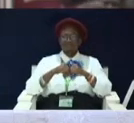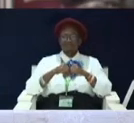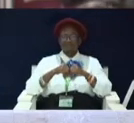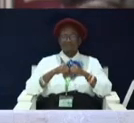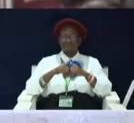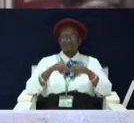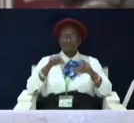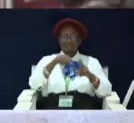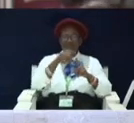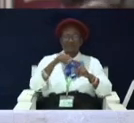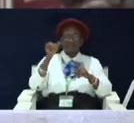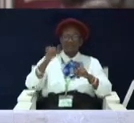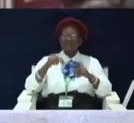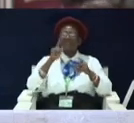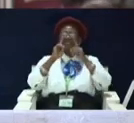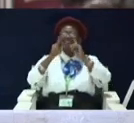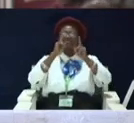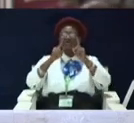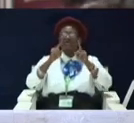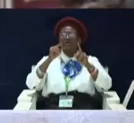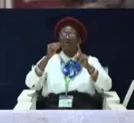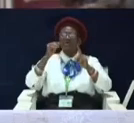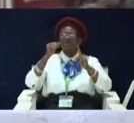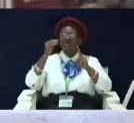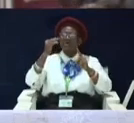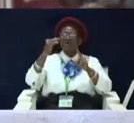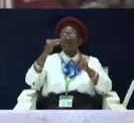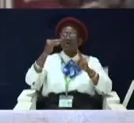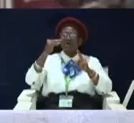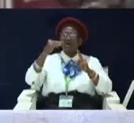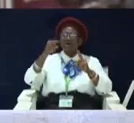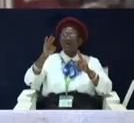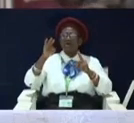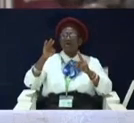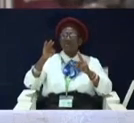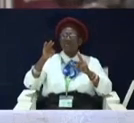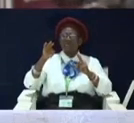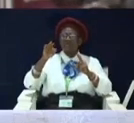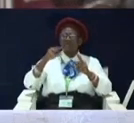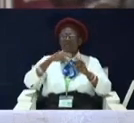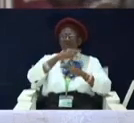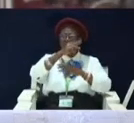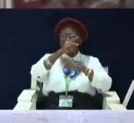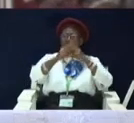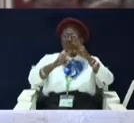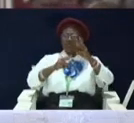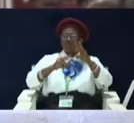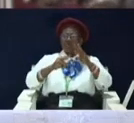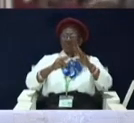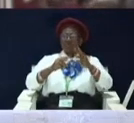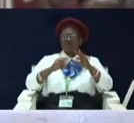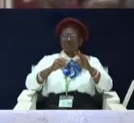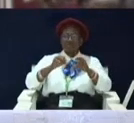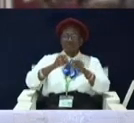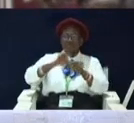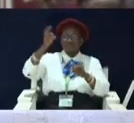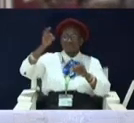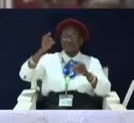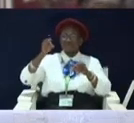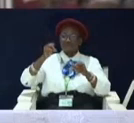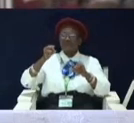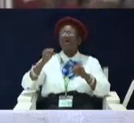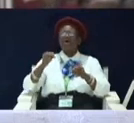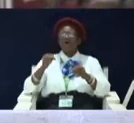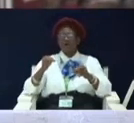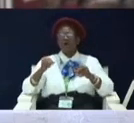When they are talking of world spiritual giants. Si won ba so nipa awon omiran ninu igbagbo